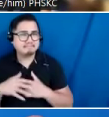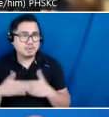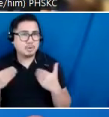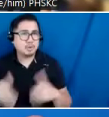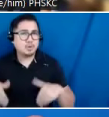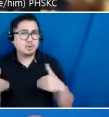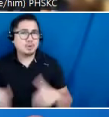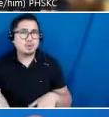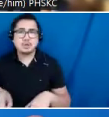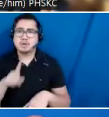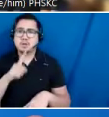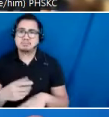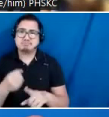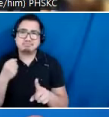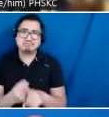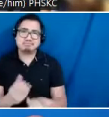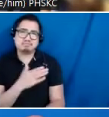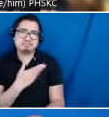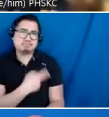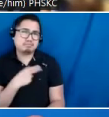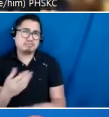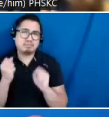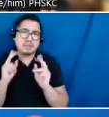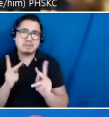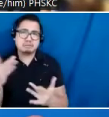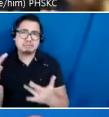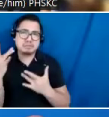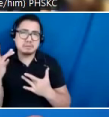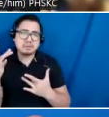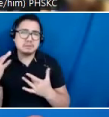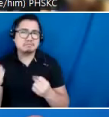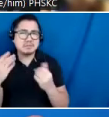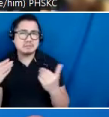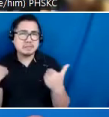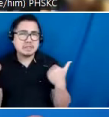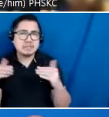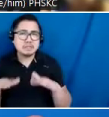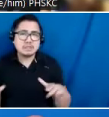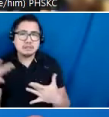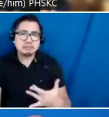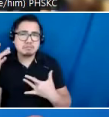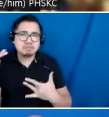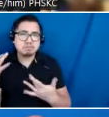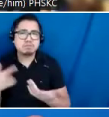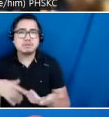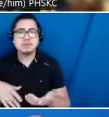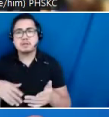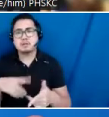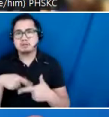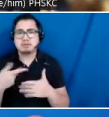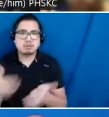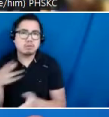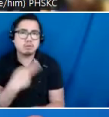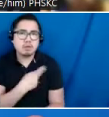overwhelmed our hospital system. So many people were getting sick. So many young children were getting sick and hospitalized to the point where